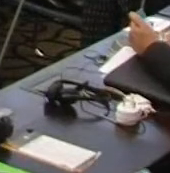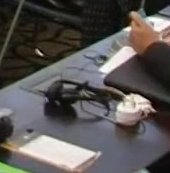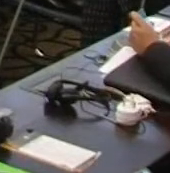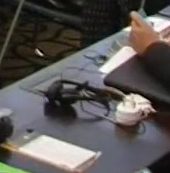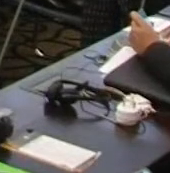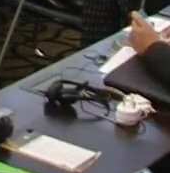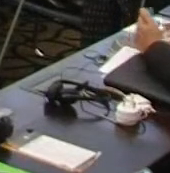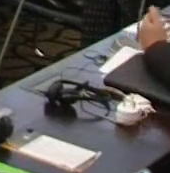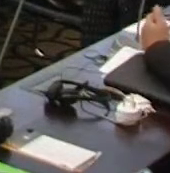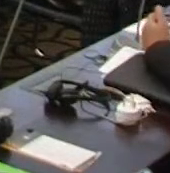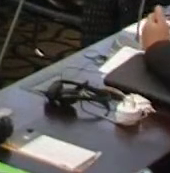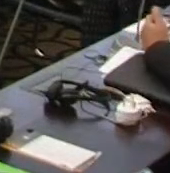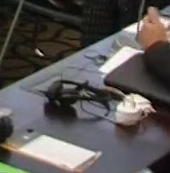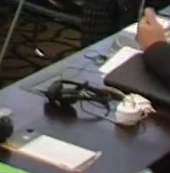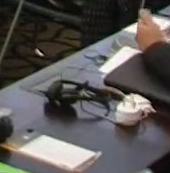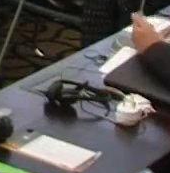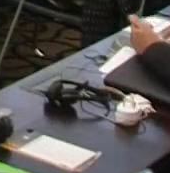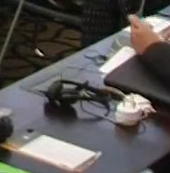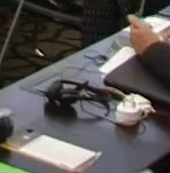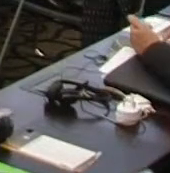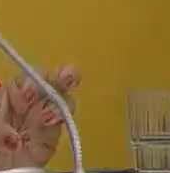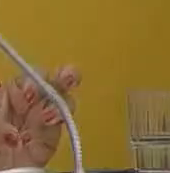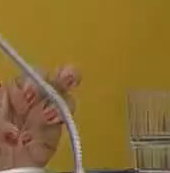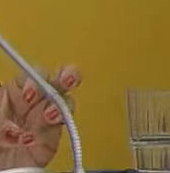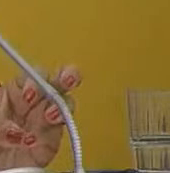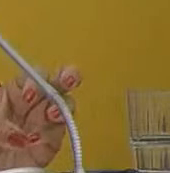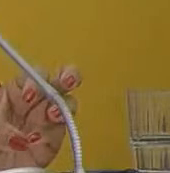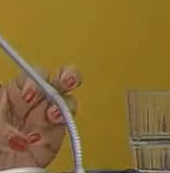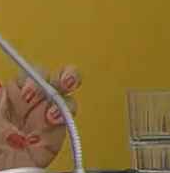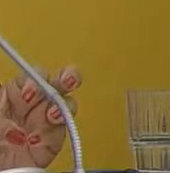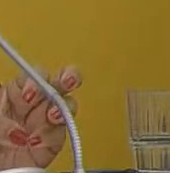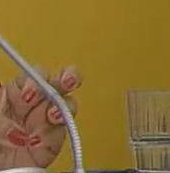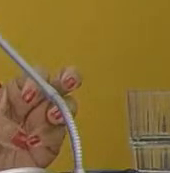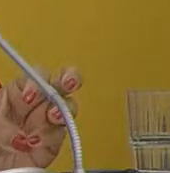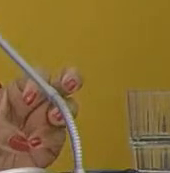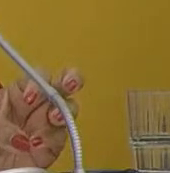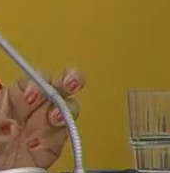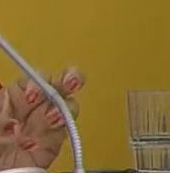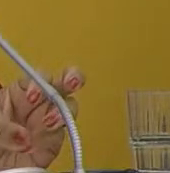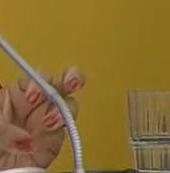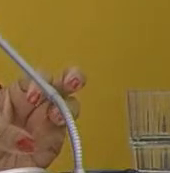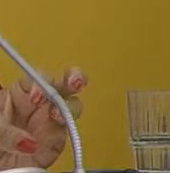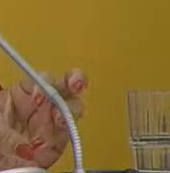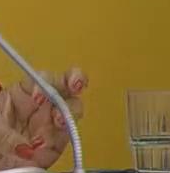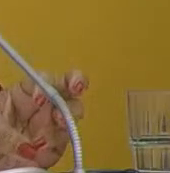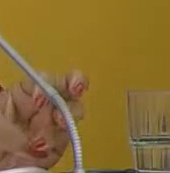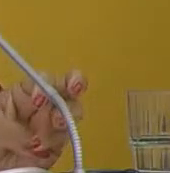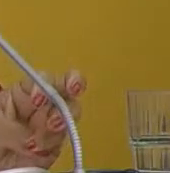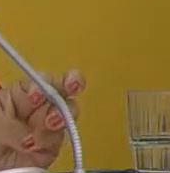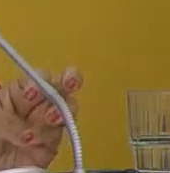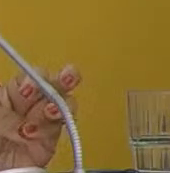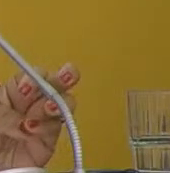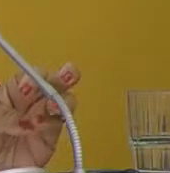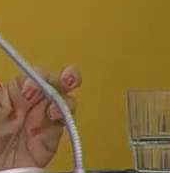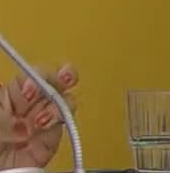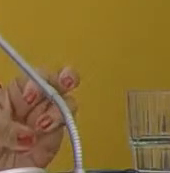are always accepted. And we pray for the cabinet, for yourself, and for this